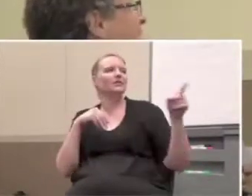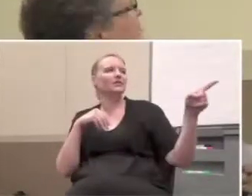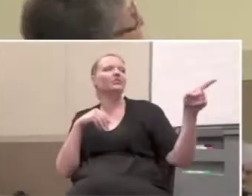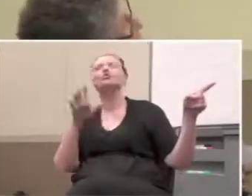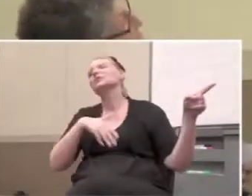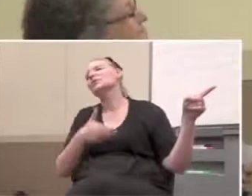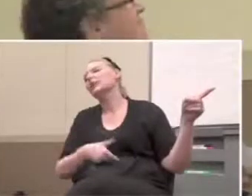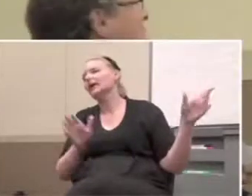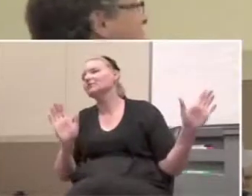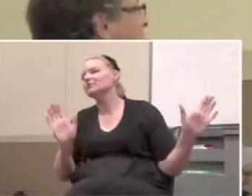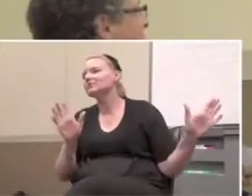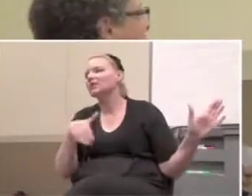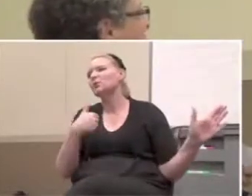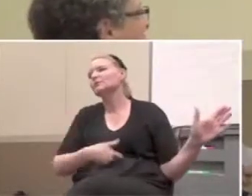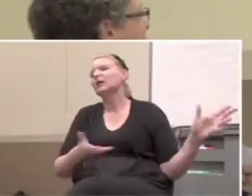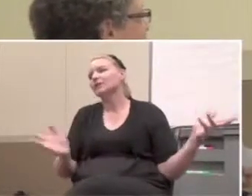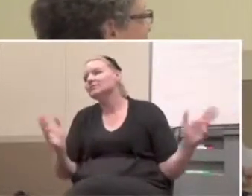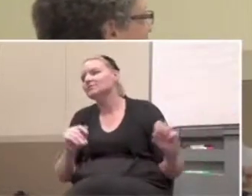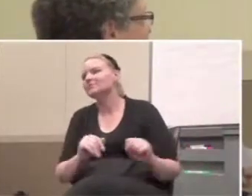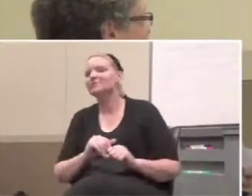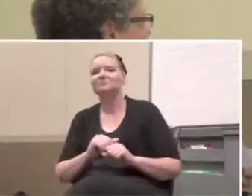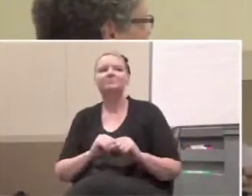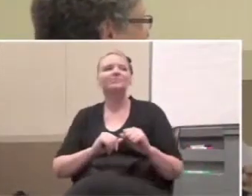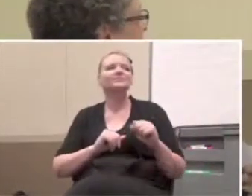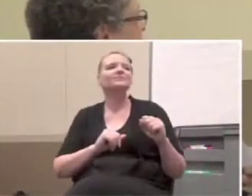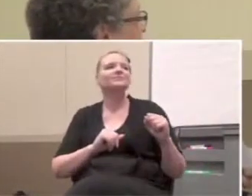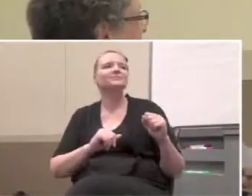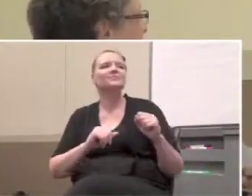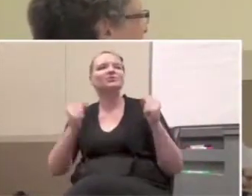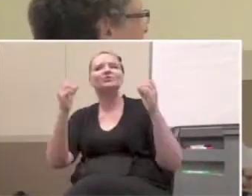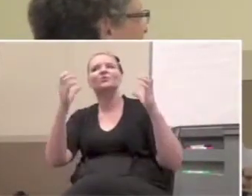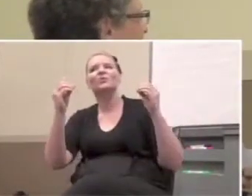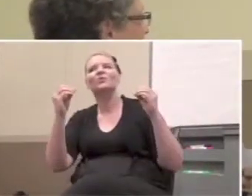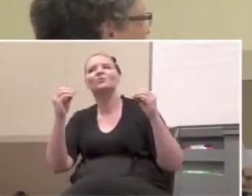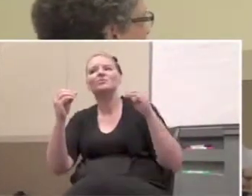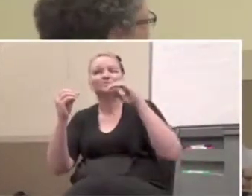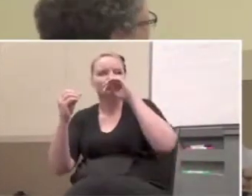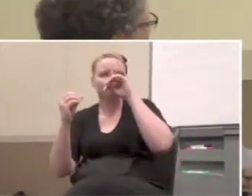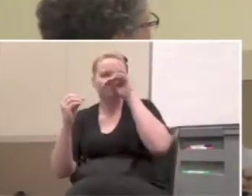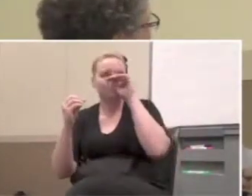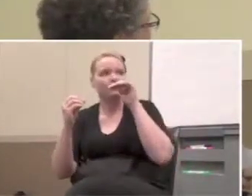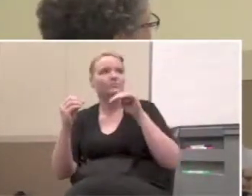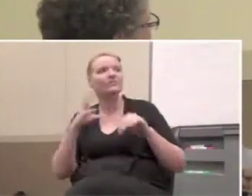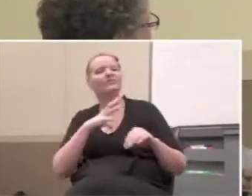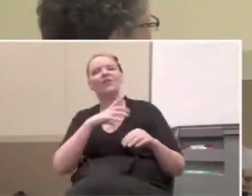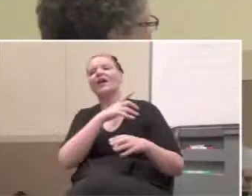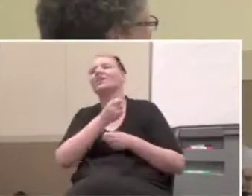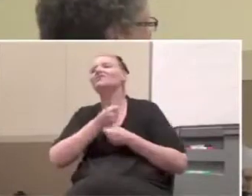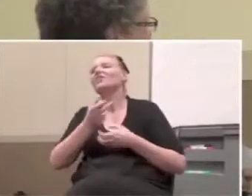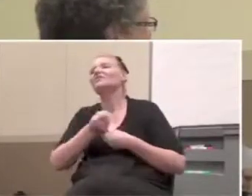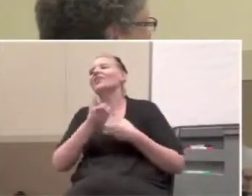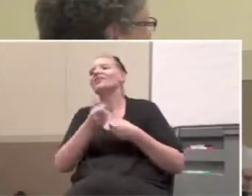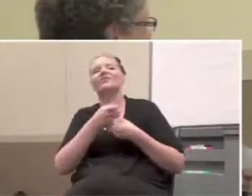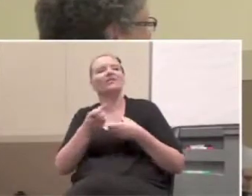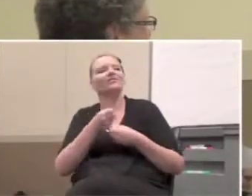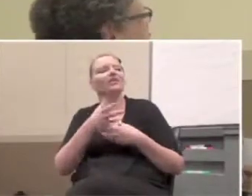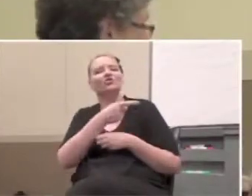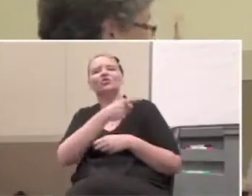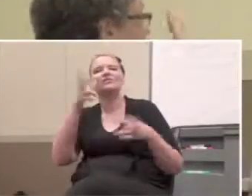Mad. She kept going. So then I, you know, let her vent a little bit and listened actively.